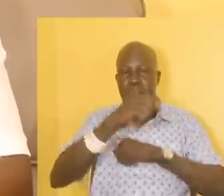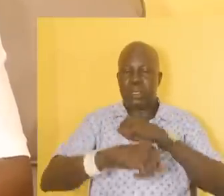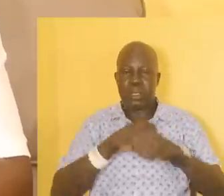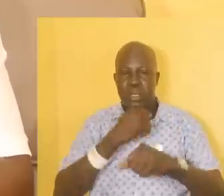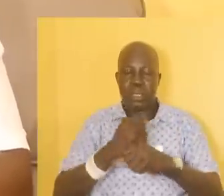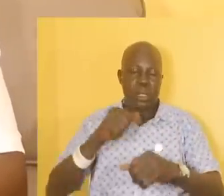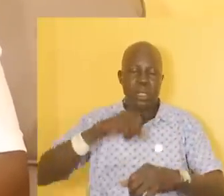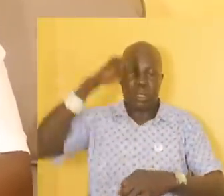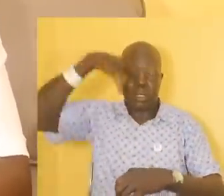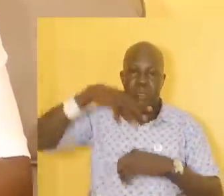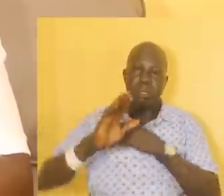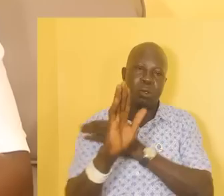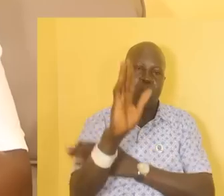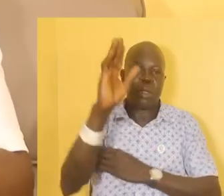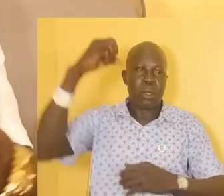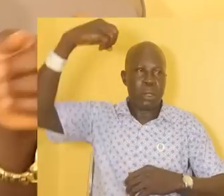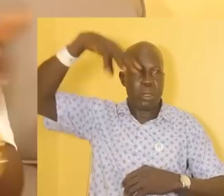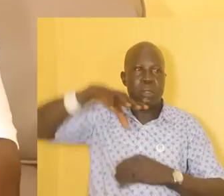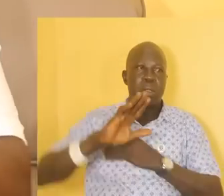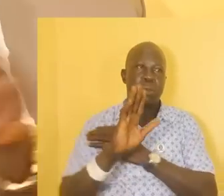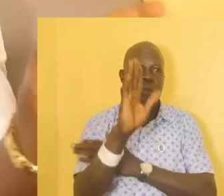year, by grace of God,